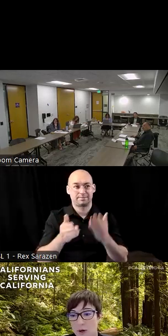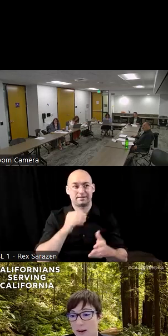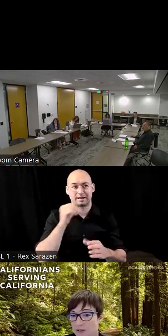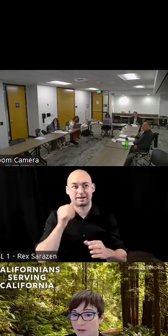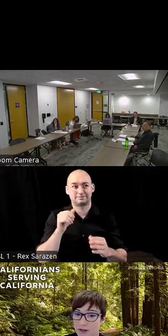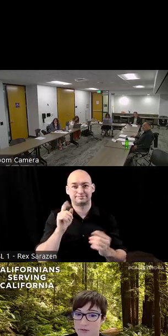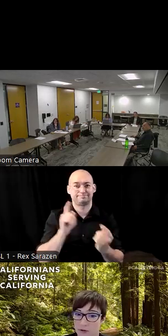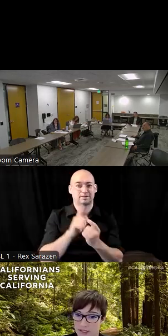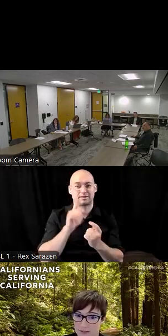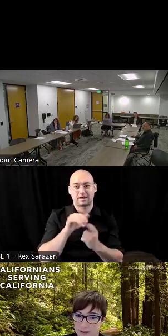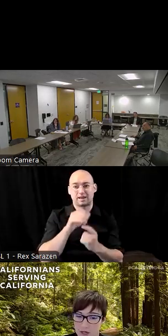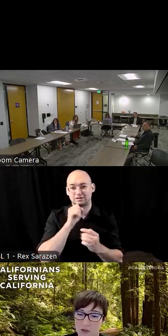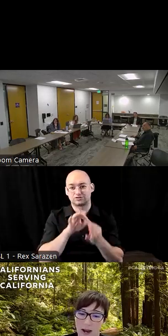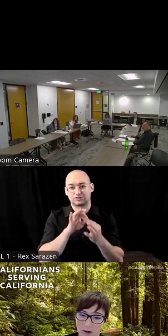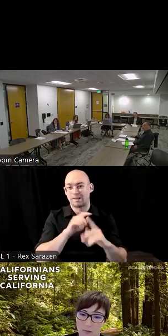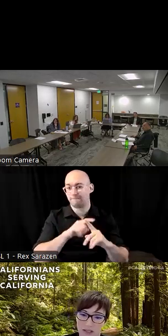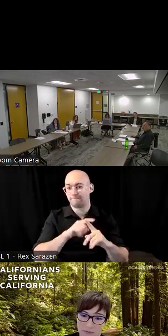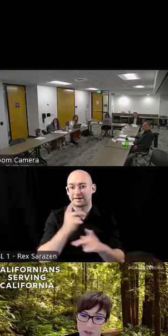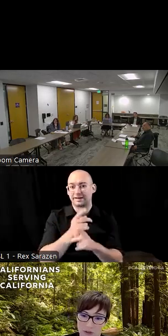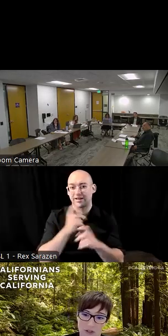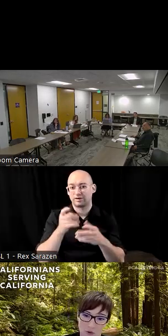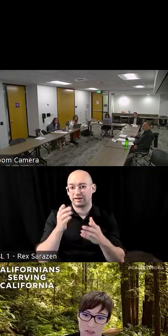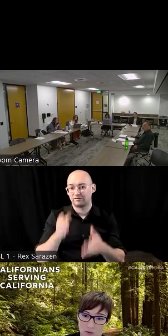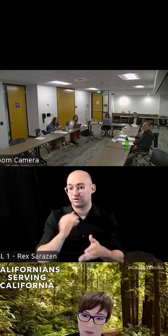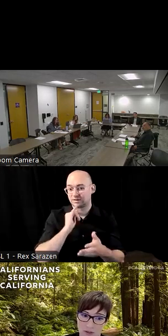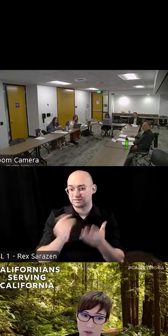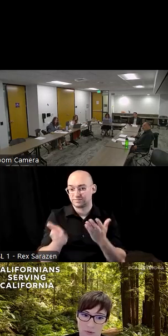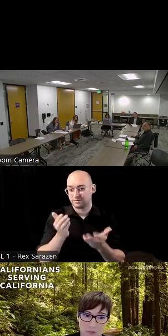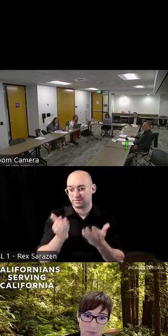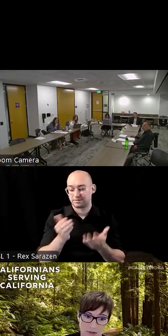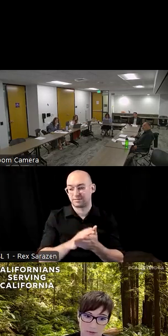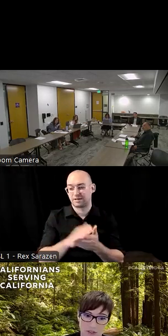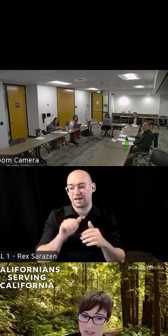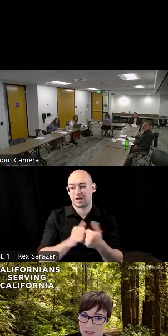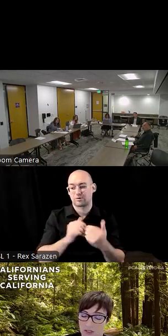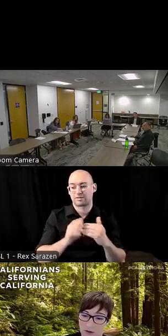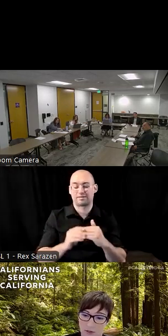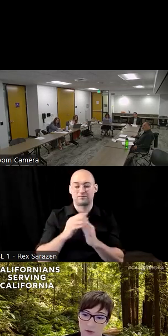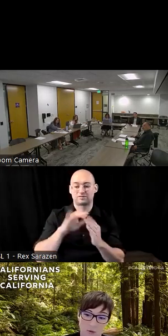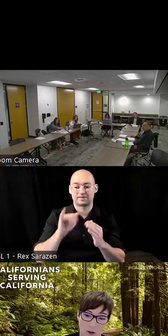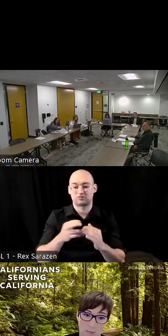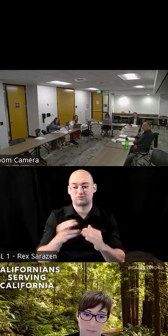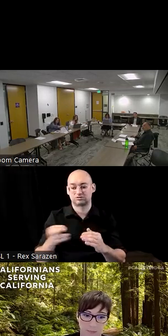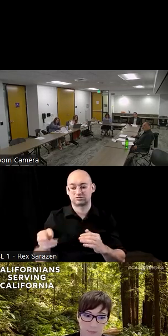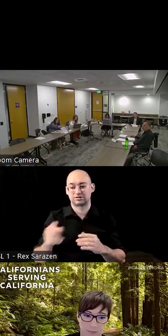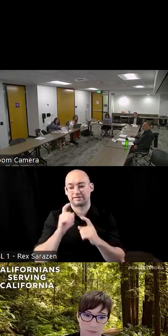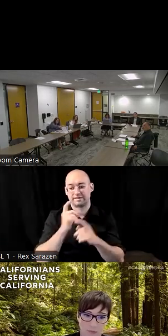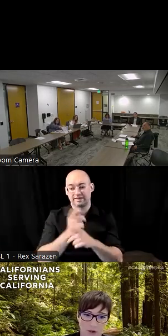experiences, but perhaps their caregiver is. So how can we leverage these resources to be responsive to the needs of the caregiver as